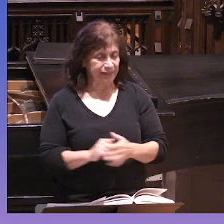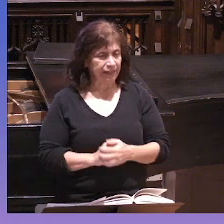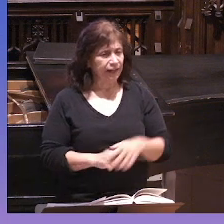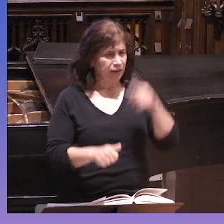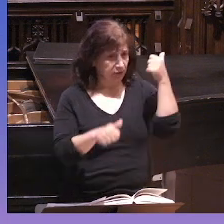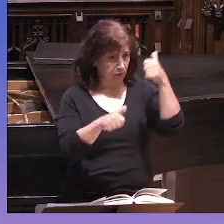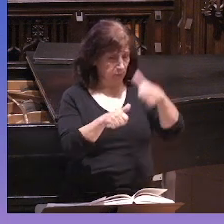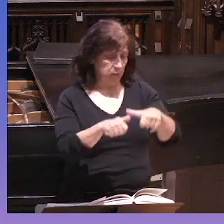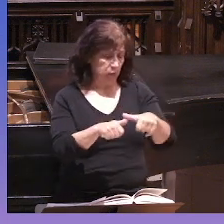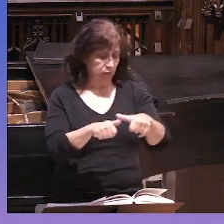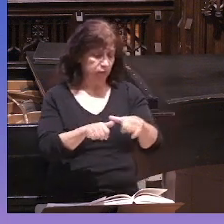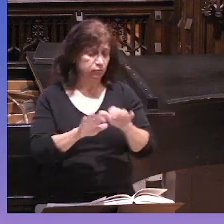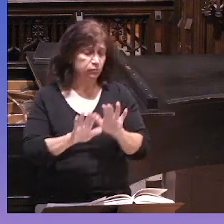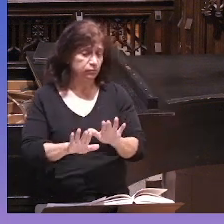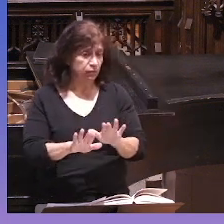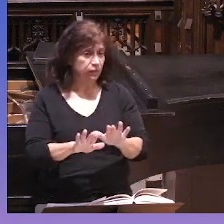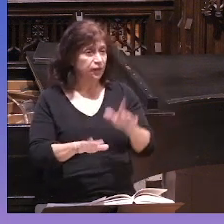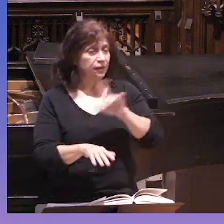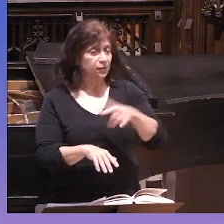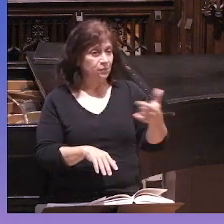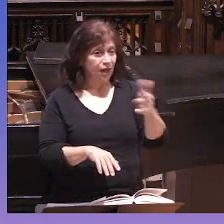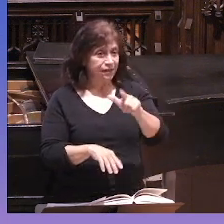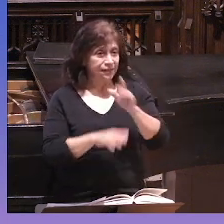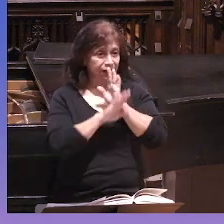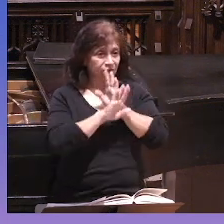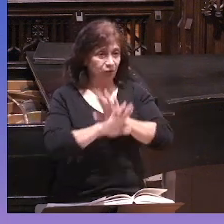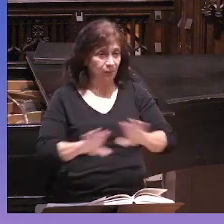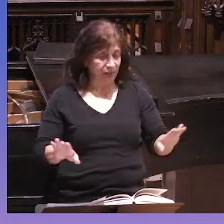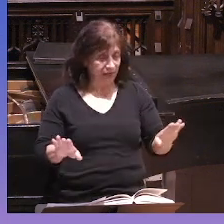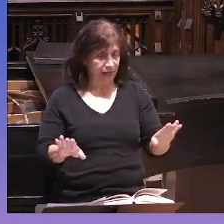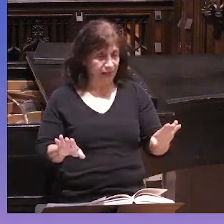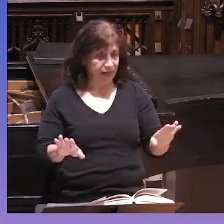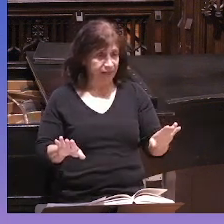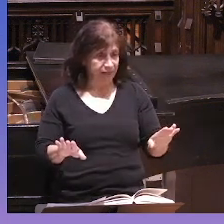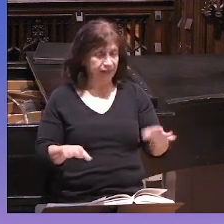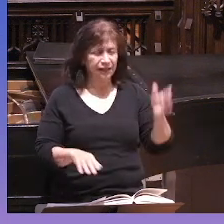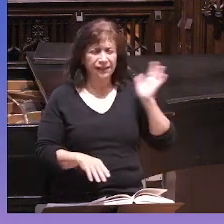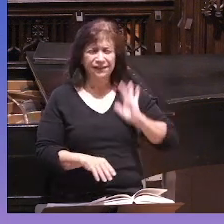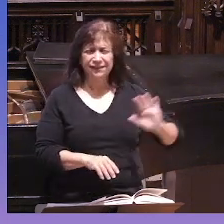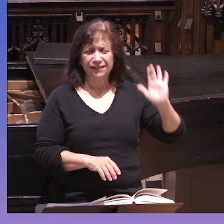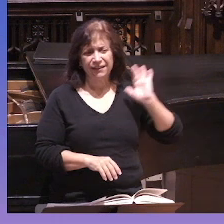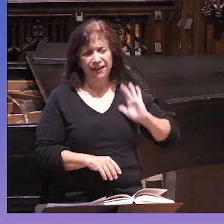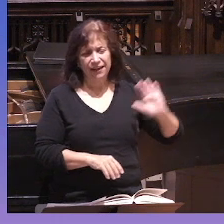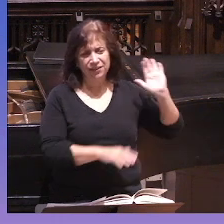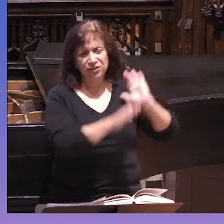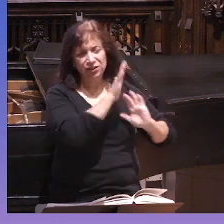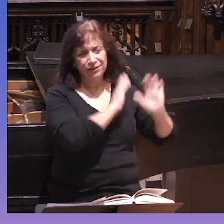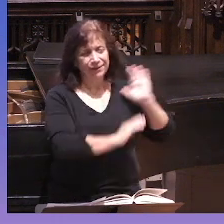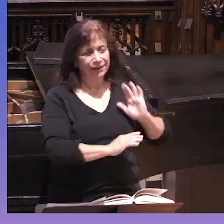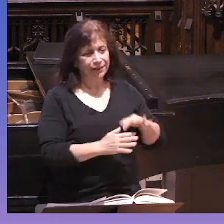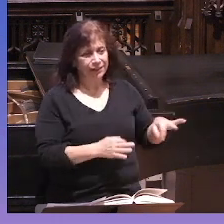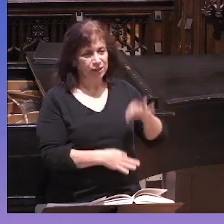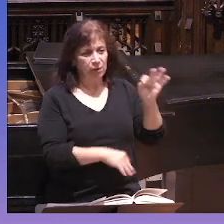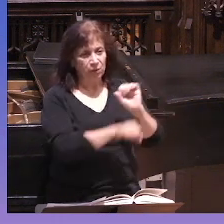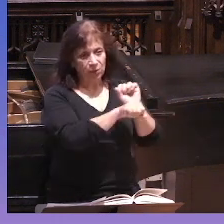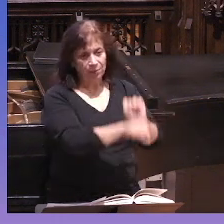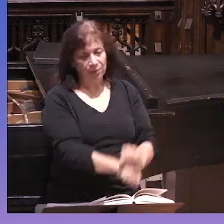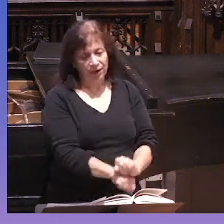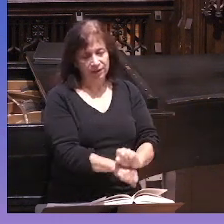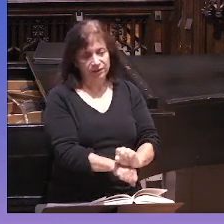I remind you, the passing of the peace is an ancient spiritual